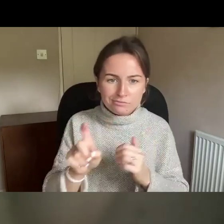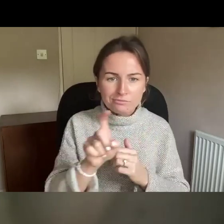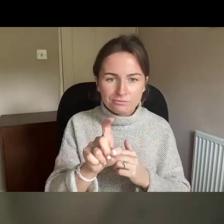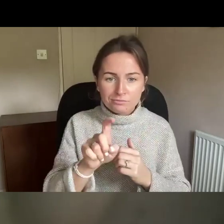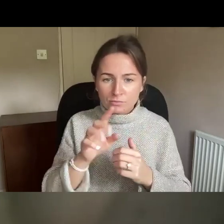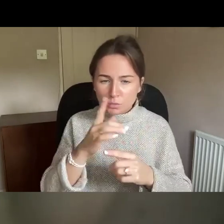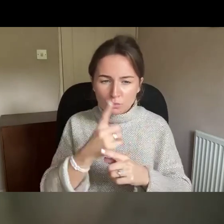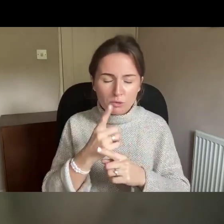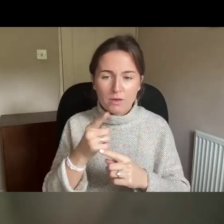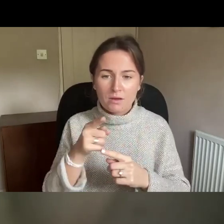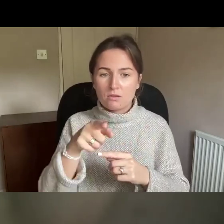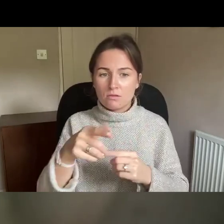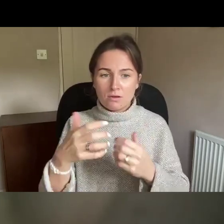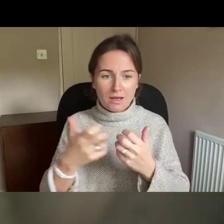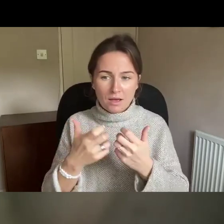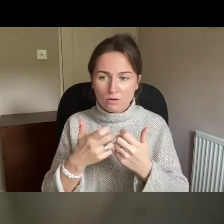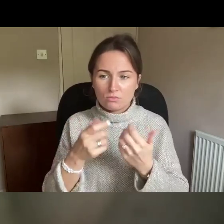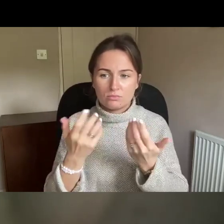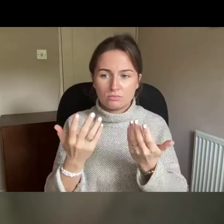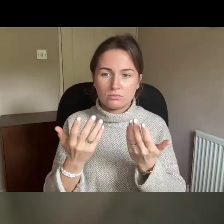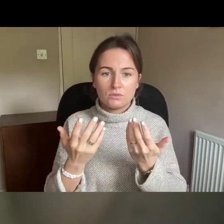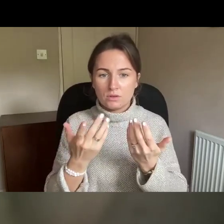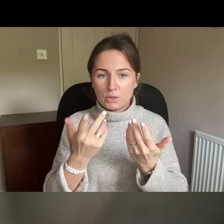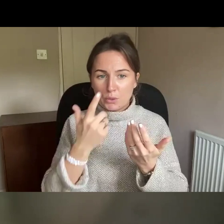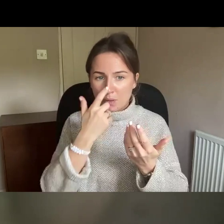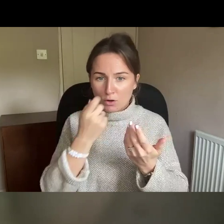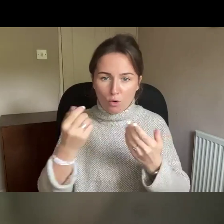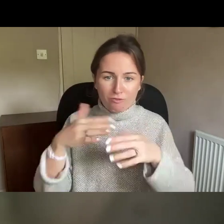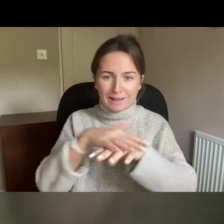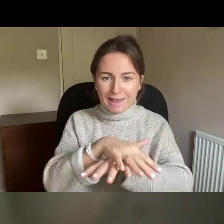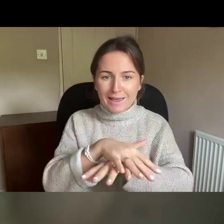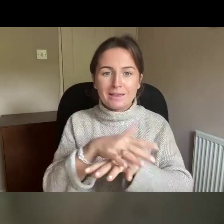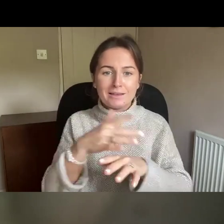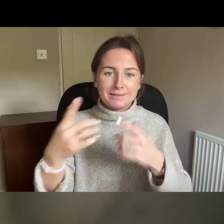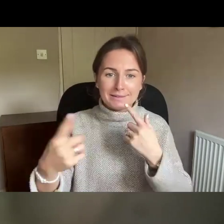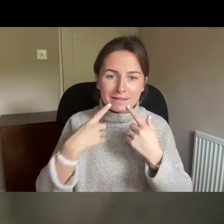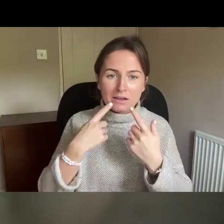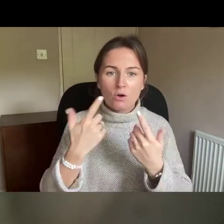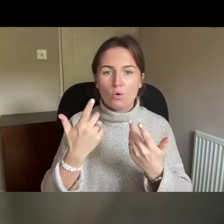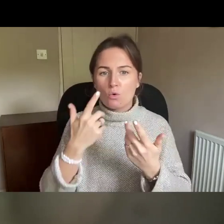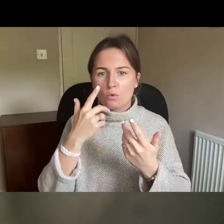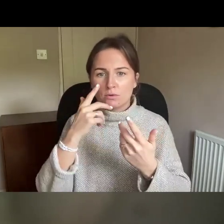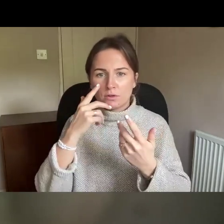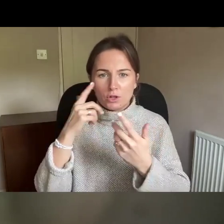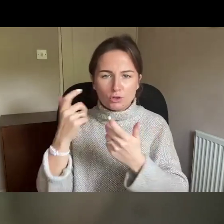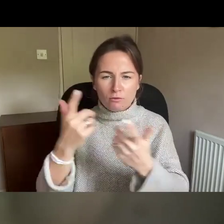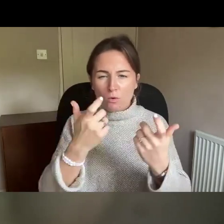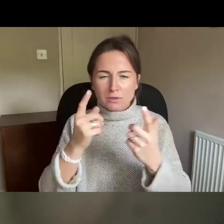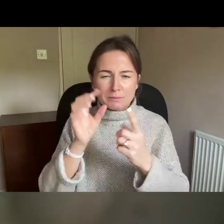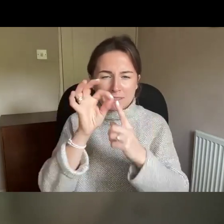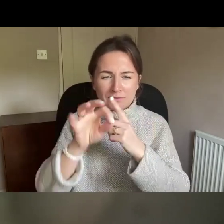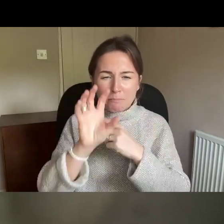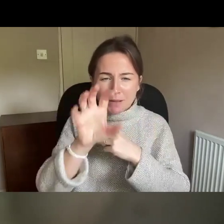through how you might want to overlay data, look at particular places, and some of the other tools that exist